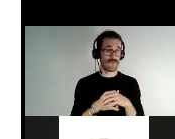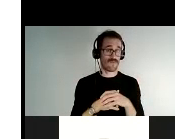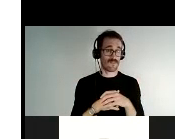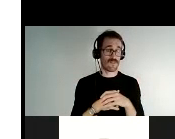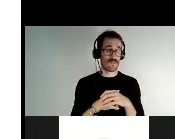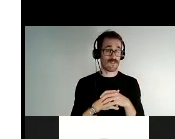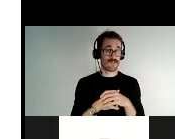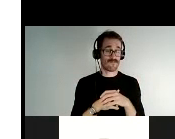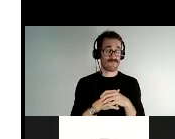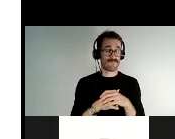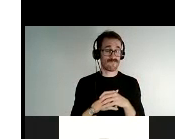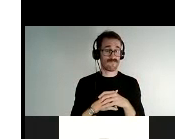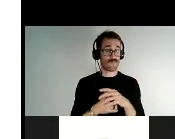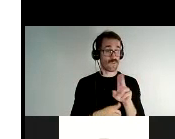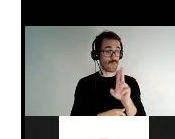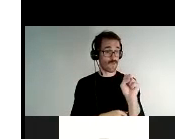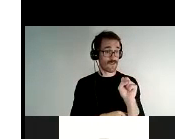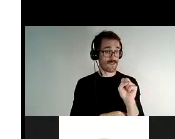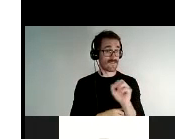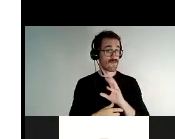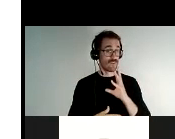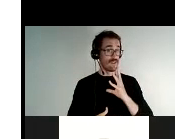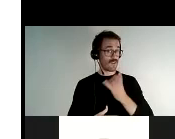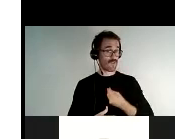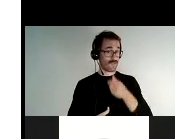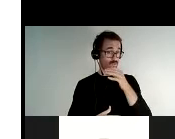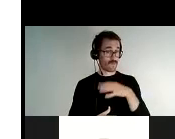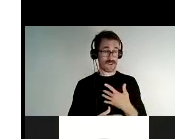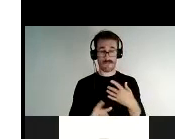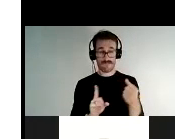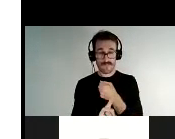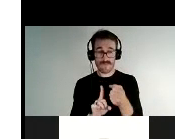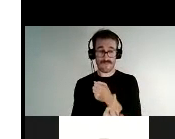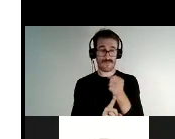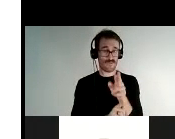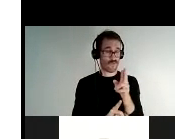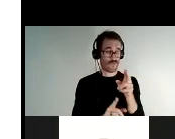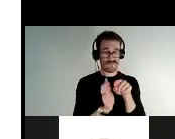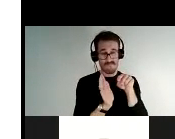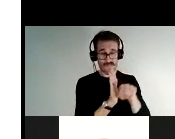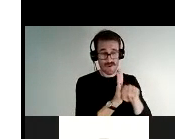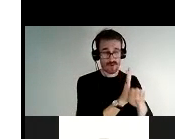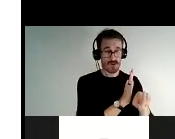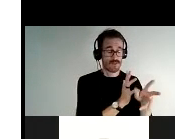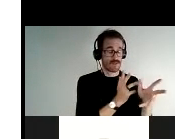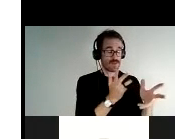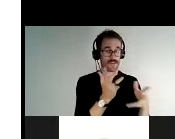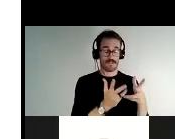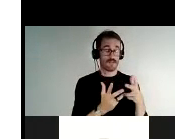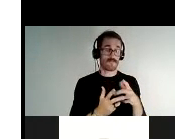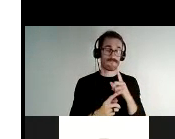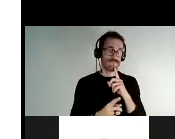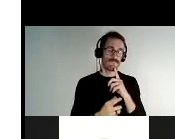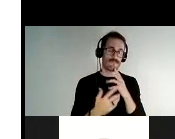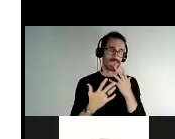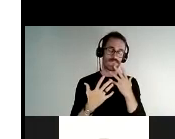trans women in the US who are being beaten up or murdered. And it's really very sad.